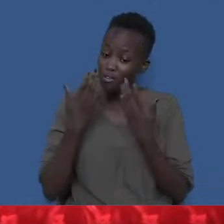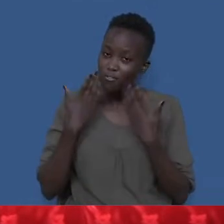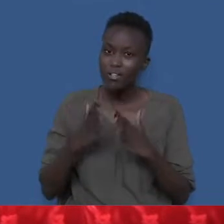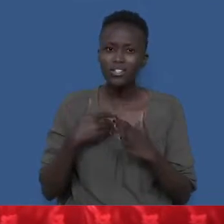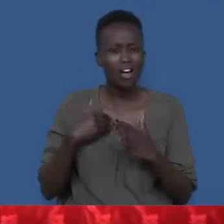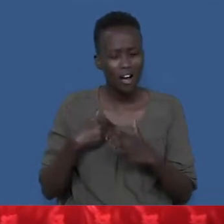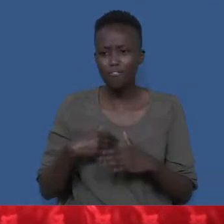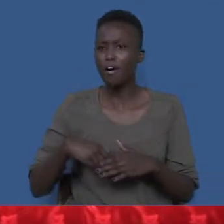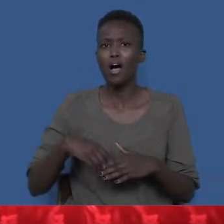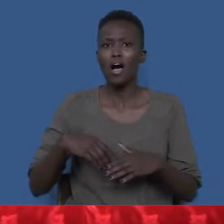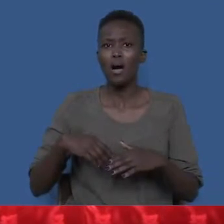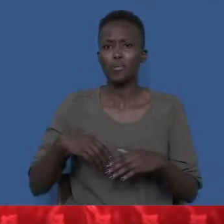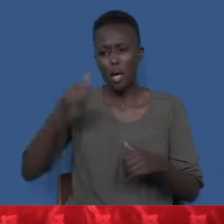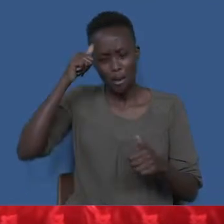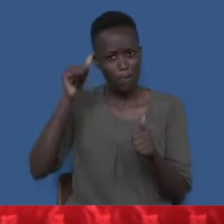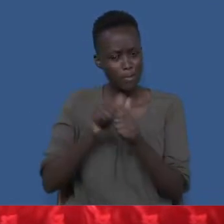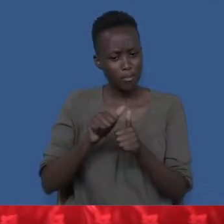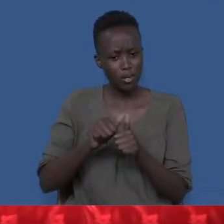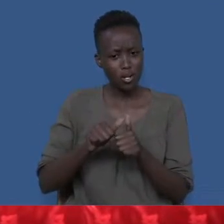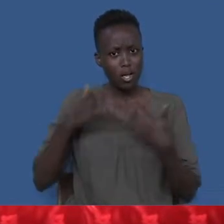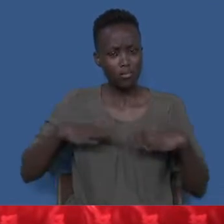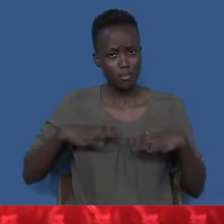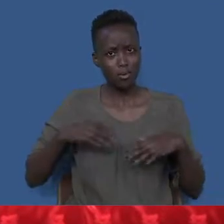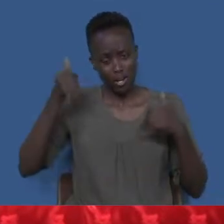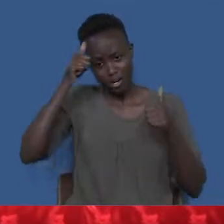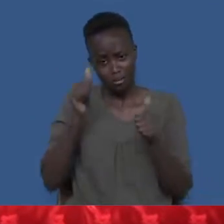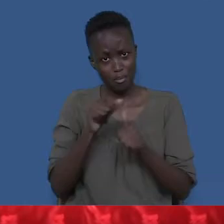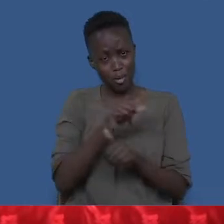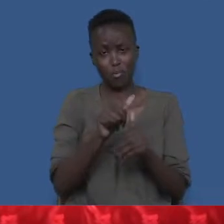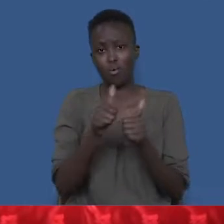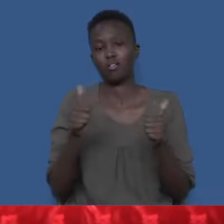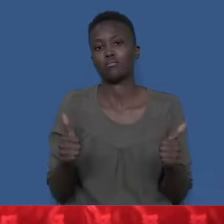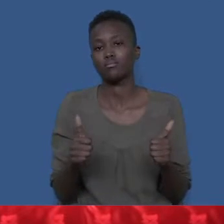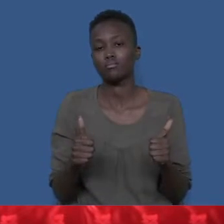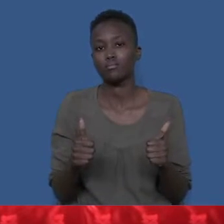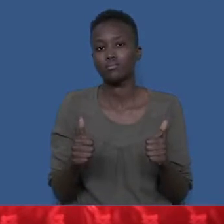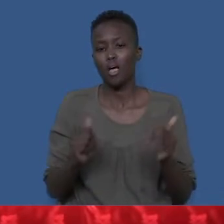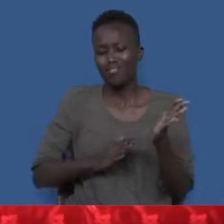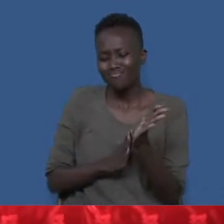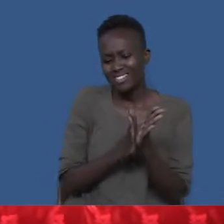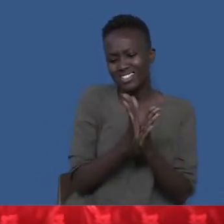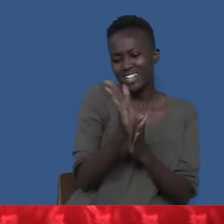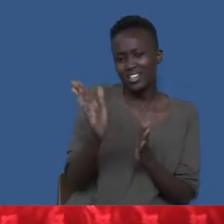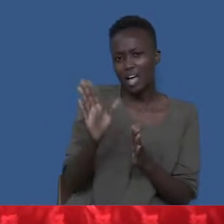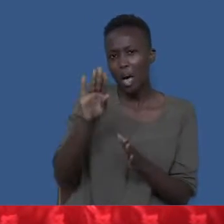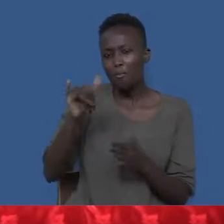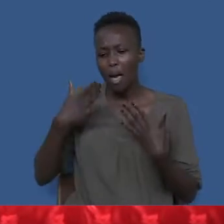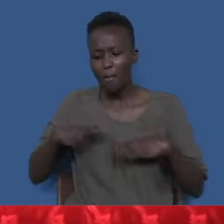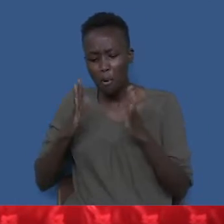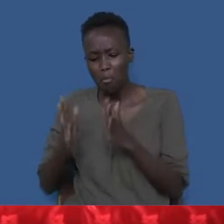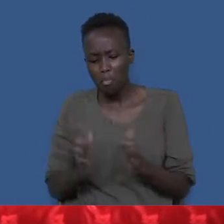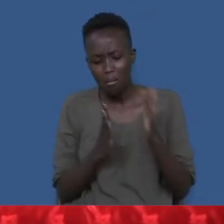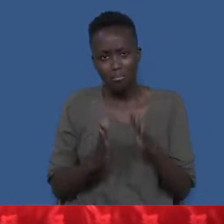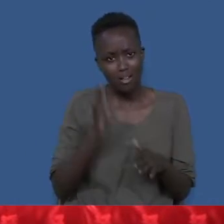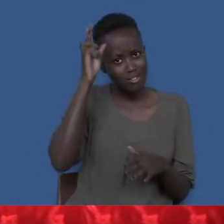your business. Leave a legacy in your family. Do not be distracted by the plottings. By the way,